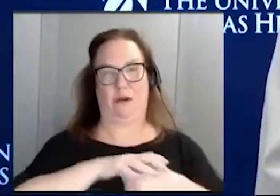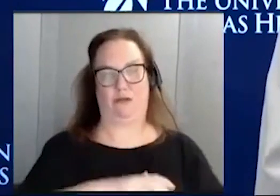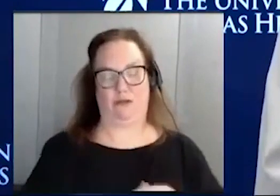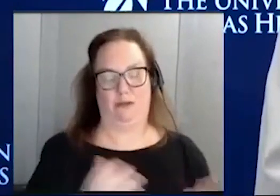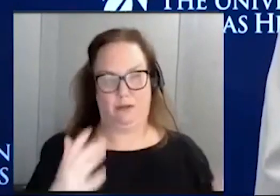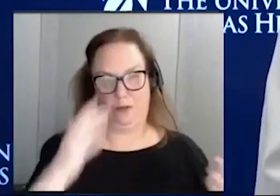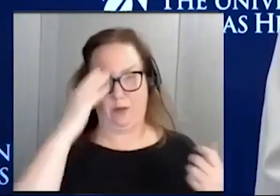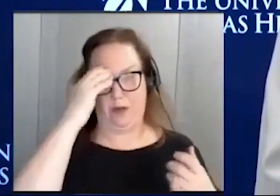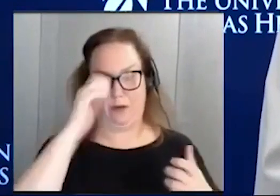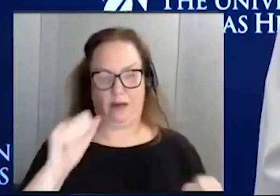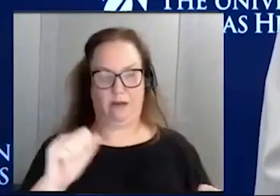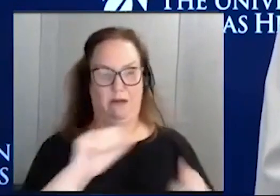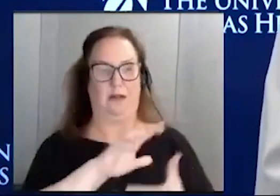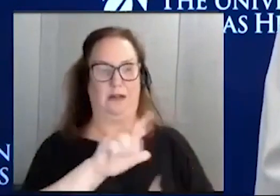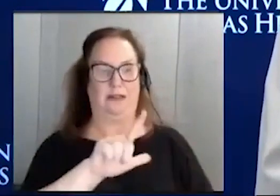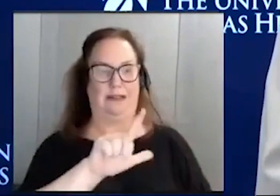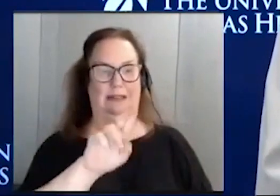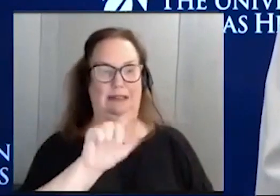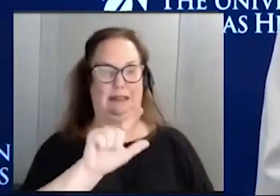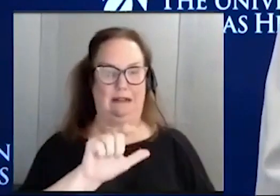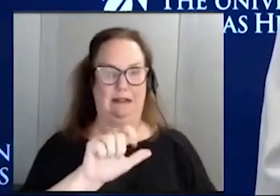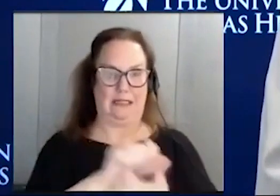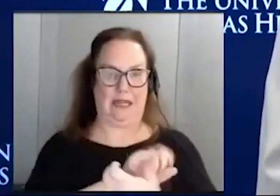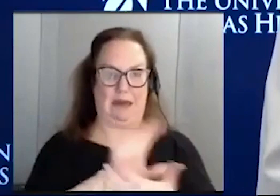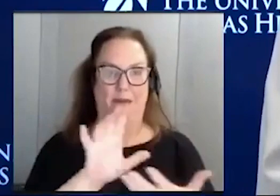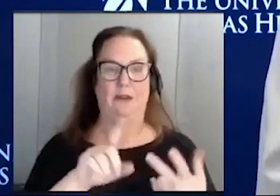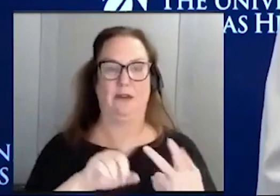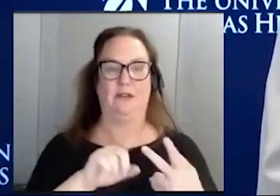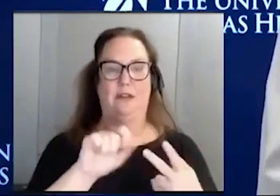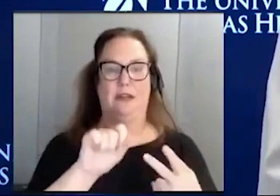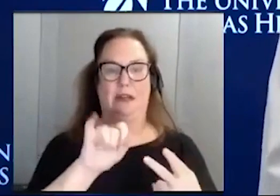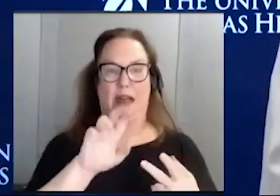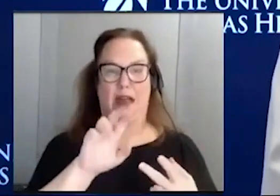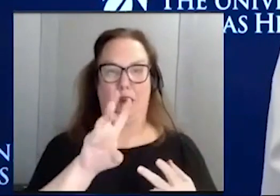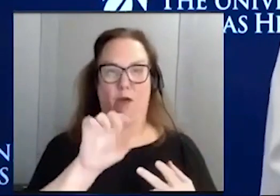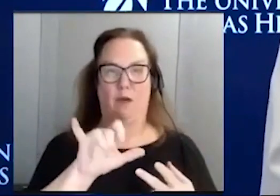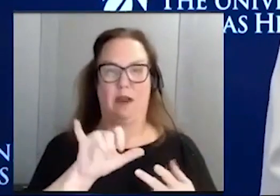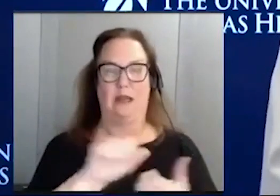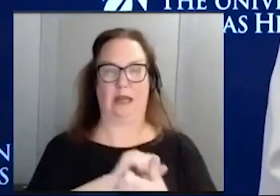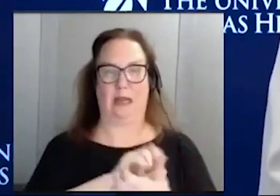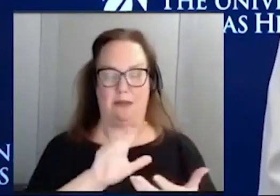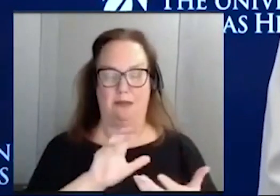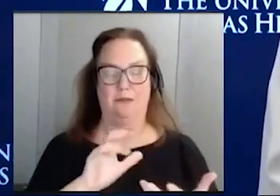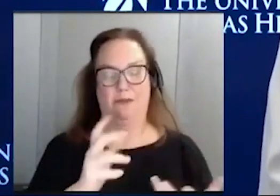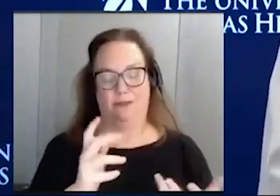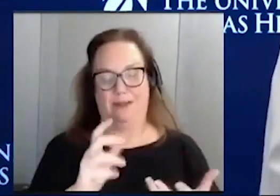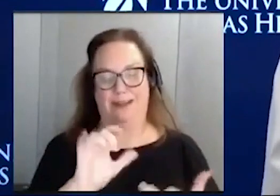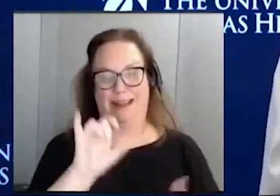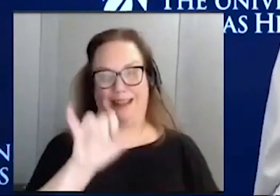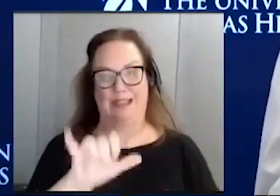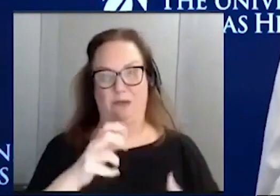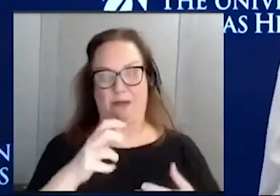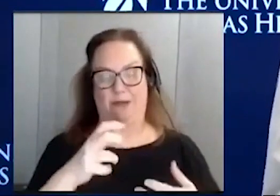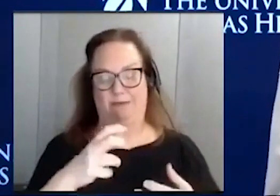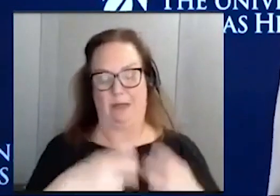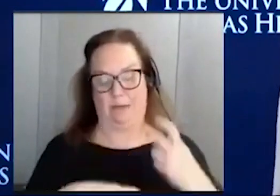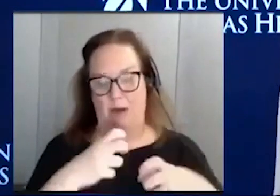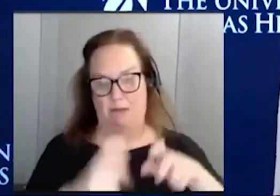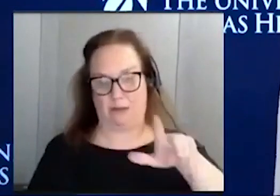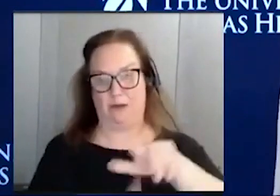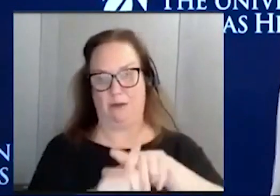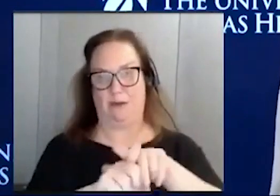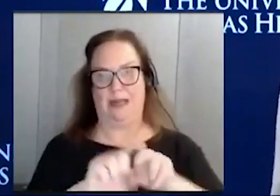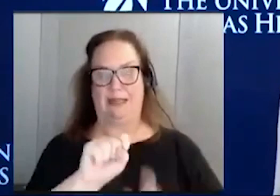cause a lot of lung damage and cause damage to the airway and damage where that cuff is, and that's where most people get in trouble. And then you get a scar,